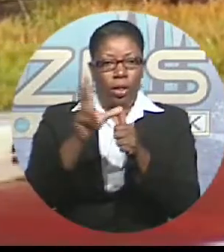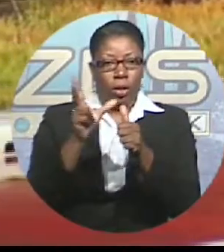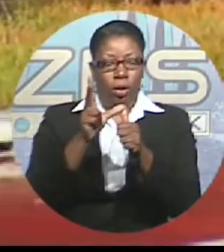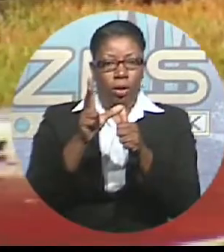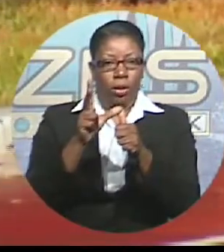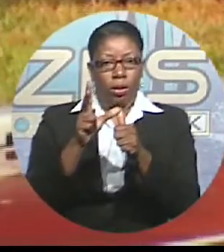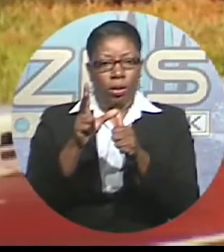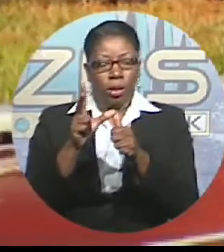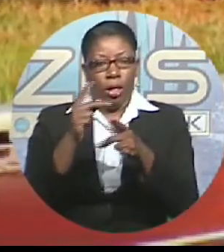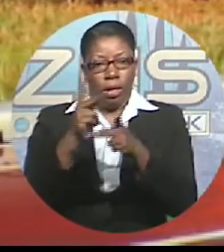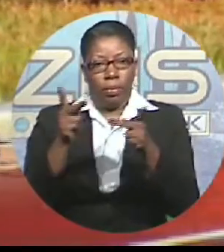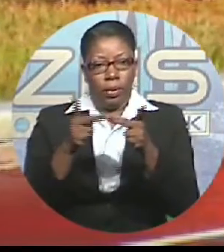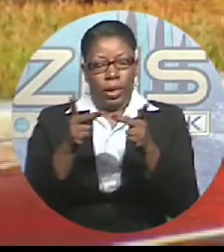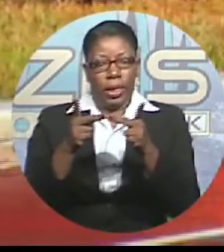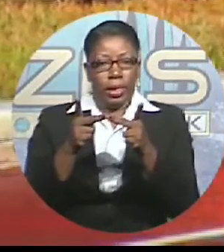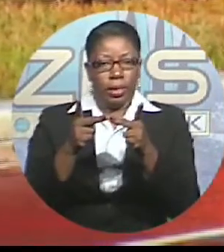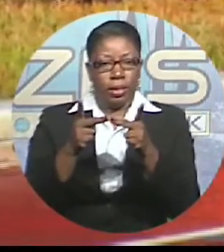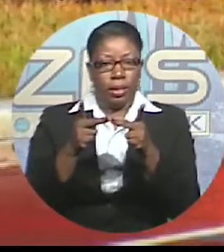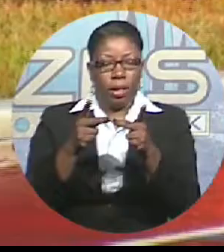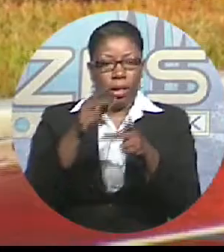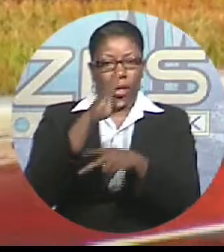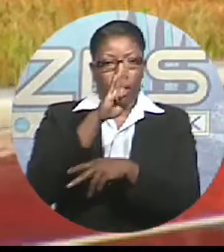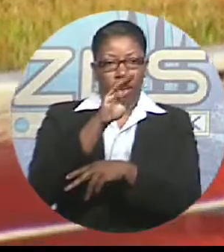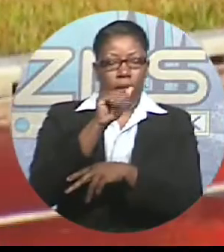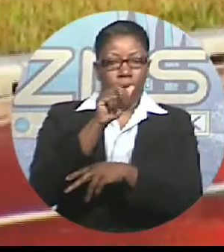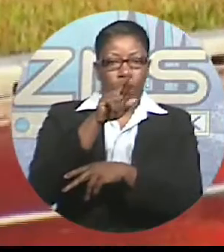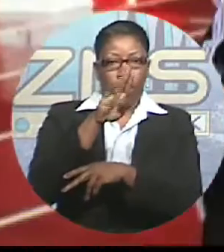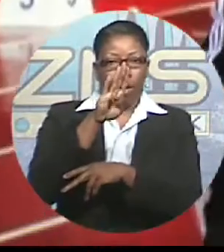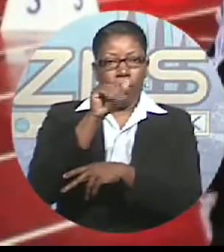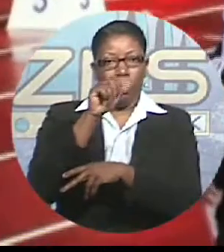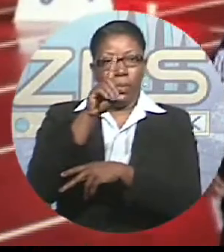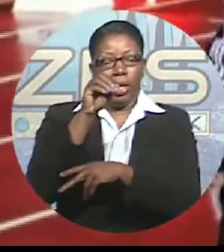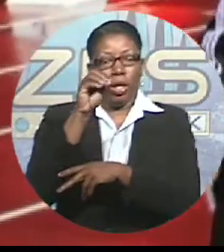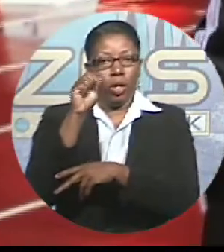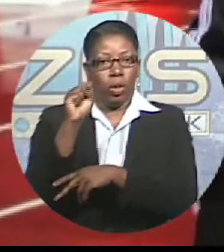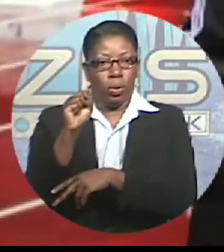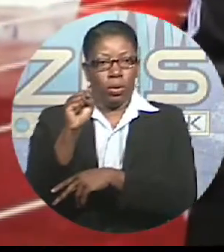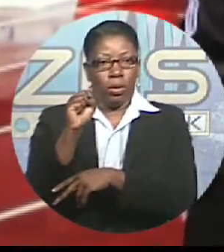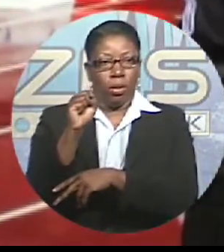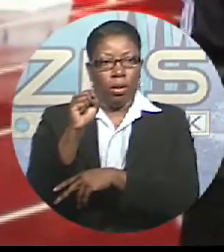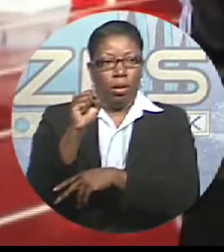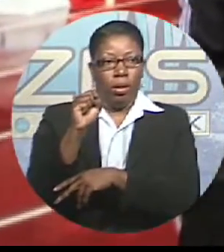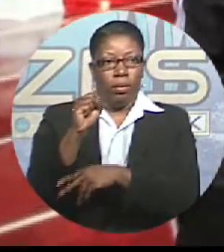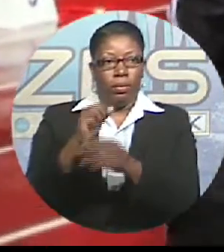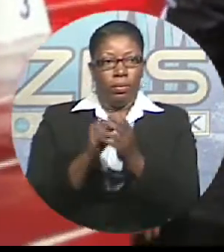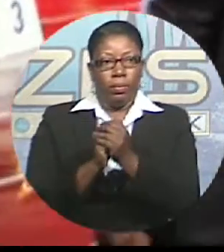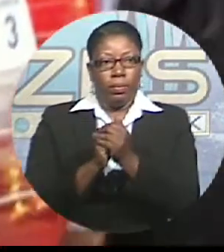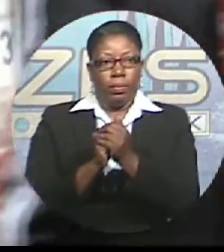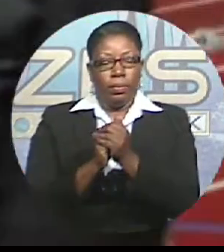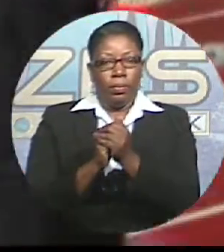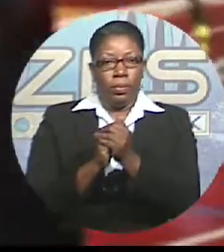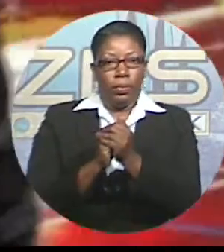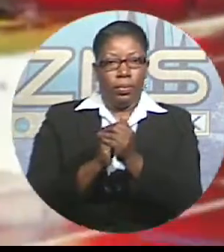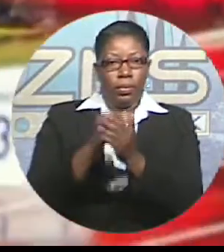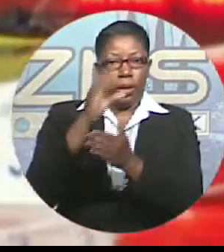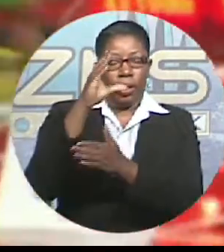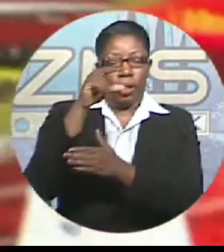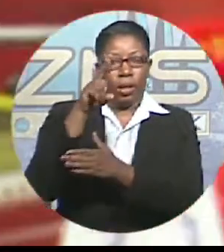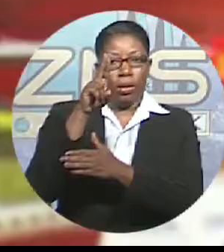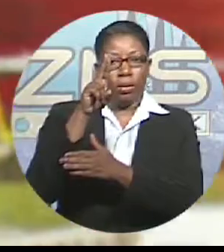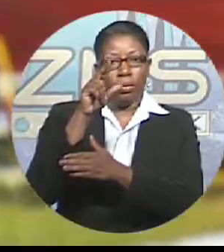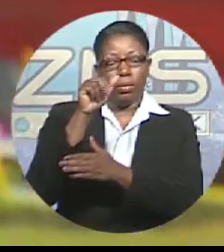4 gold, 3 silver and 2 bronze is Barbados, who has a total of 9. The 3 gold medals won by Guyana puts them in 4th